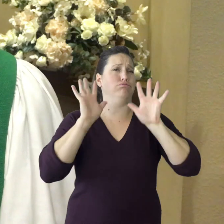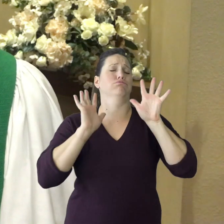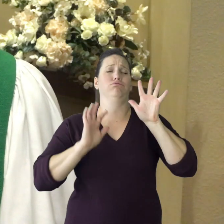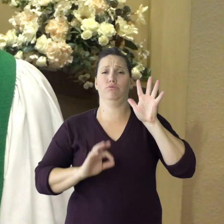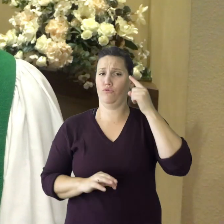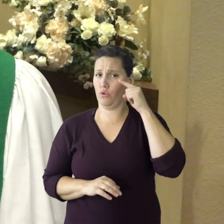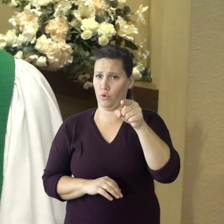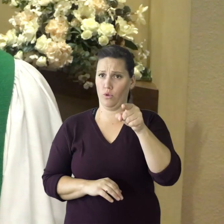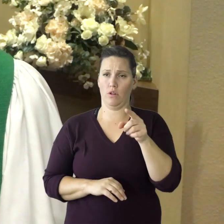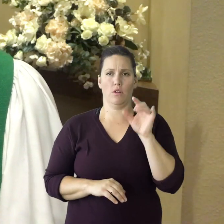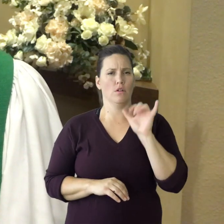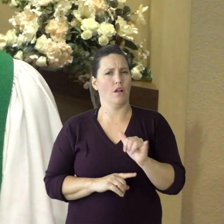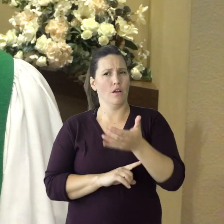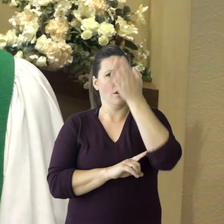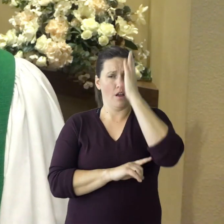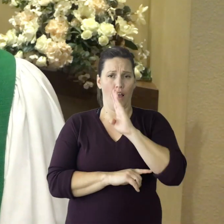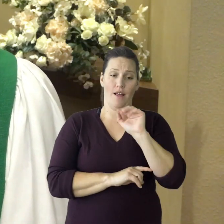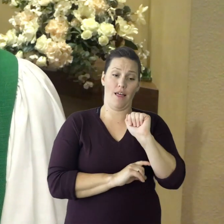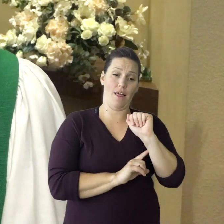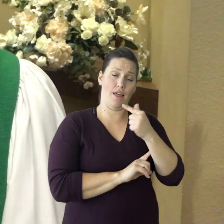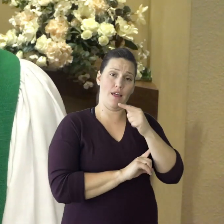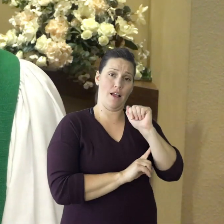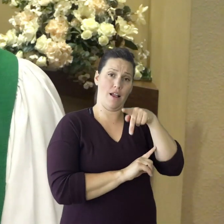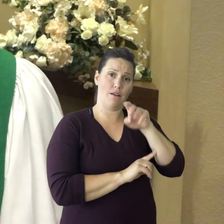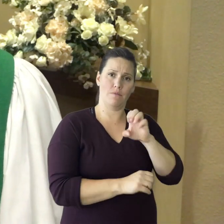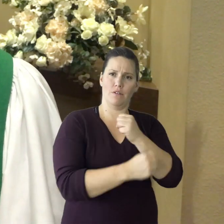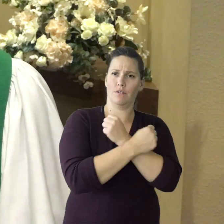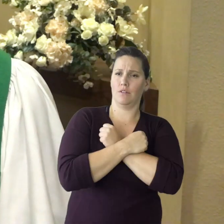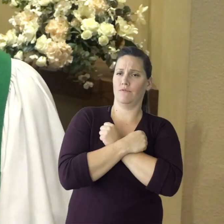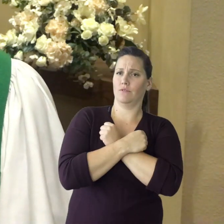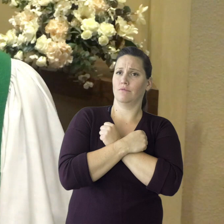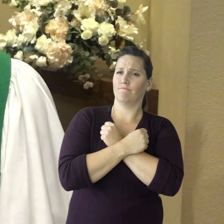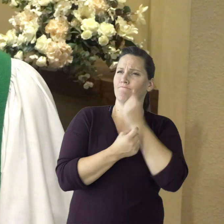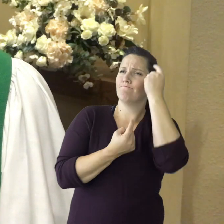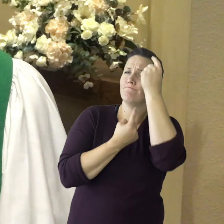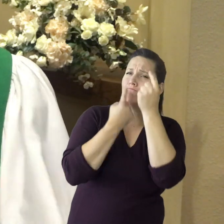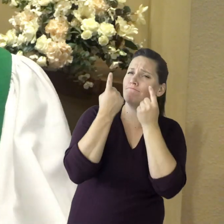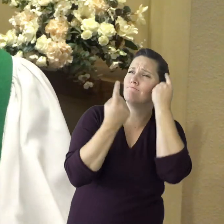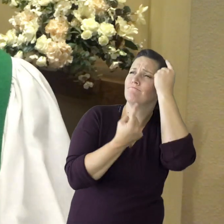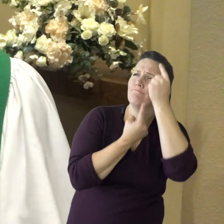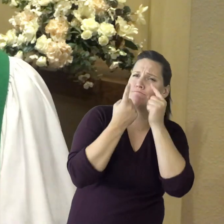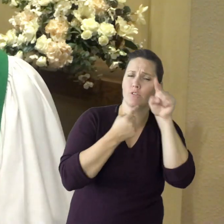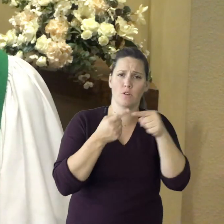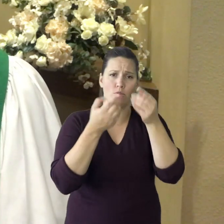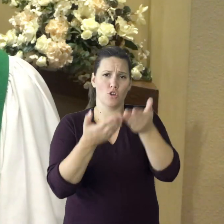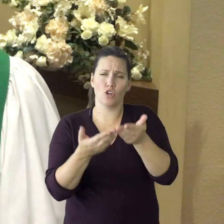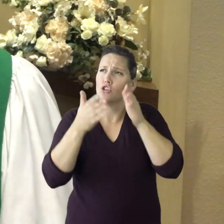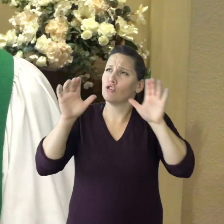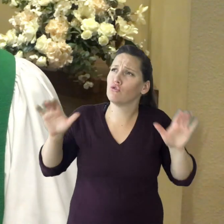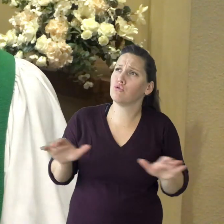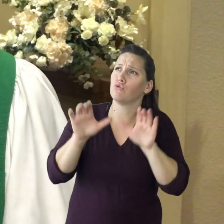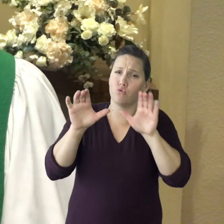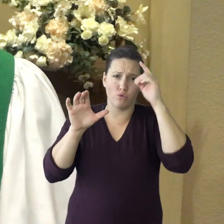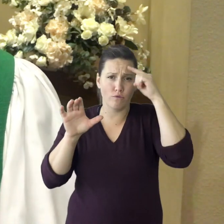life for you. That's God's agape love. He's thinking about you.